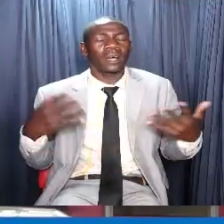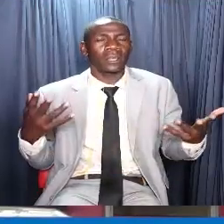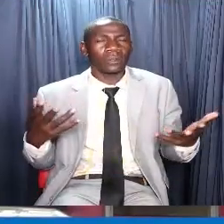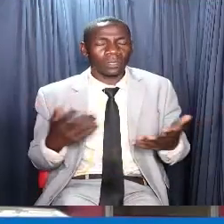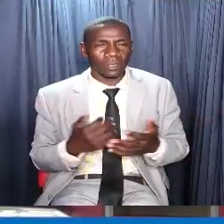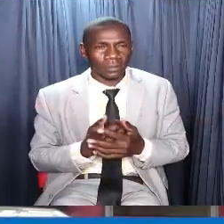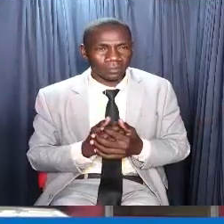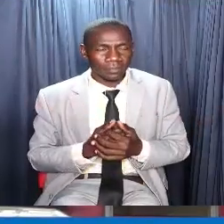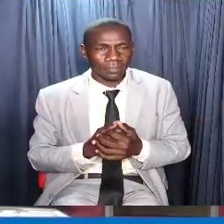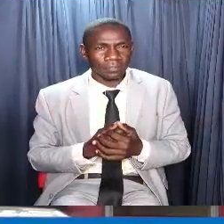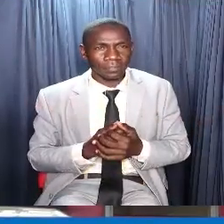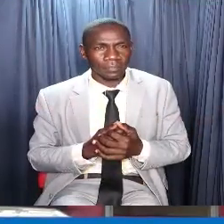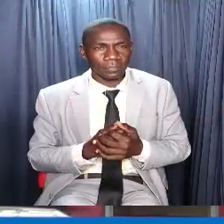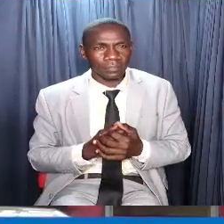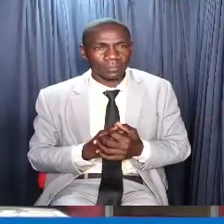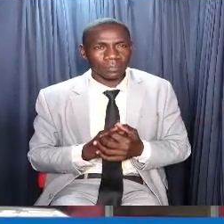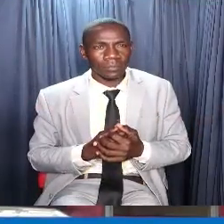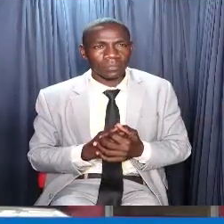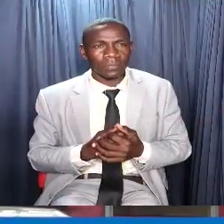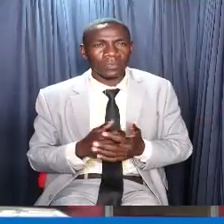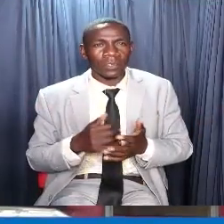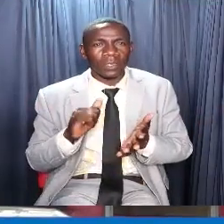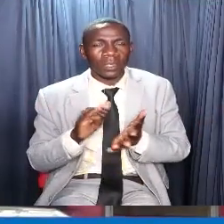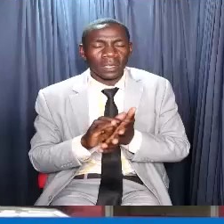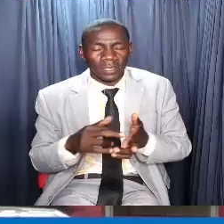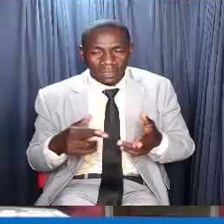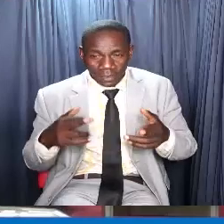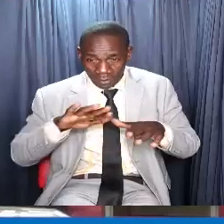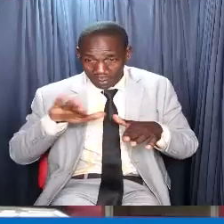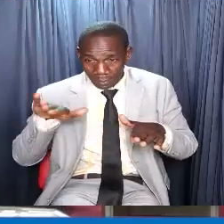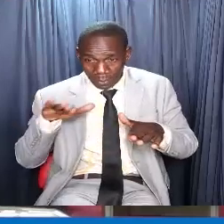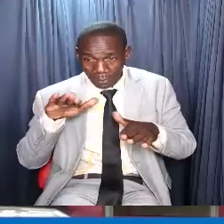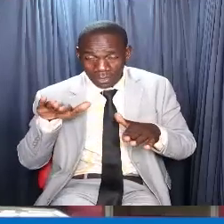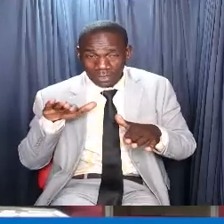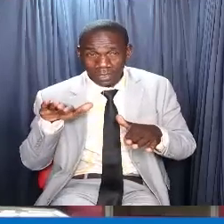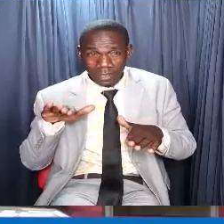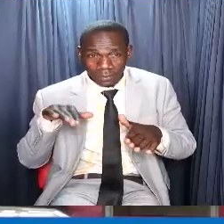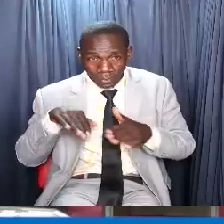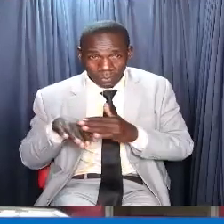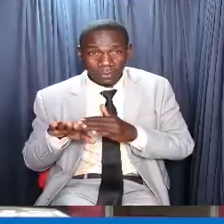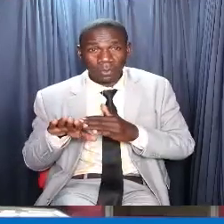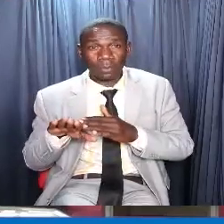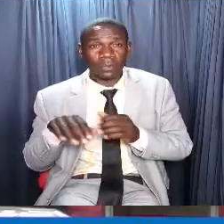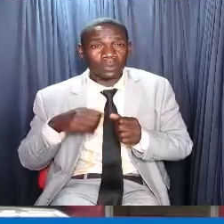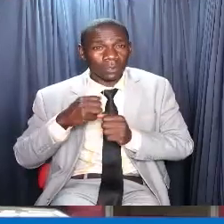Hallelujah. Hallelujah. Maana yeye akipata mahali ni kunyonga. Because when the devil gets a place, he'll